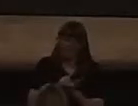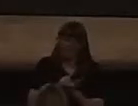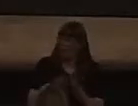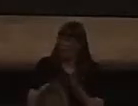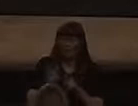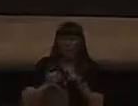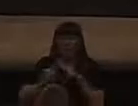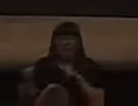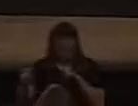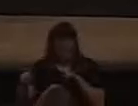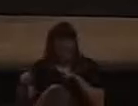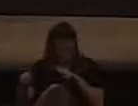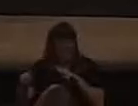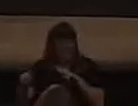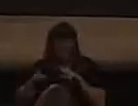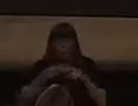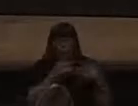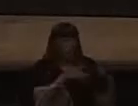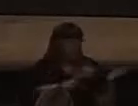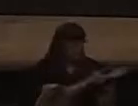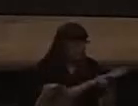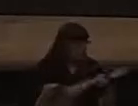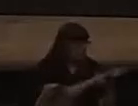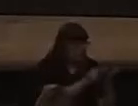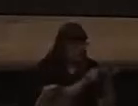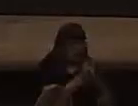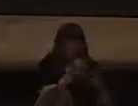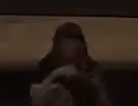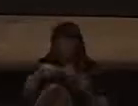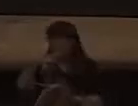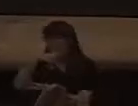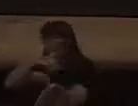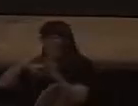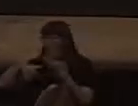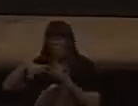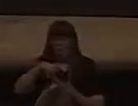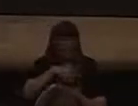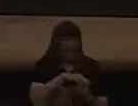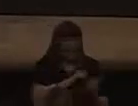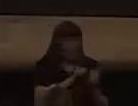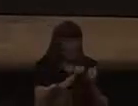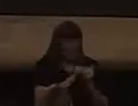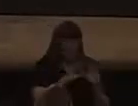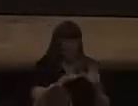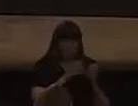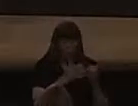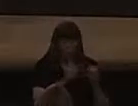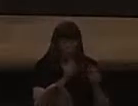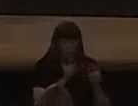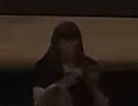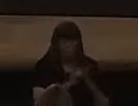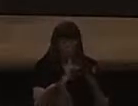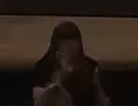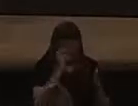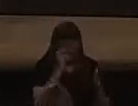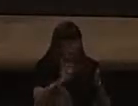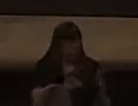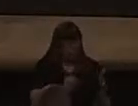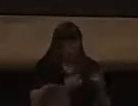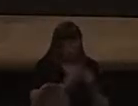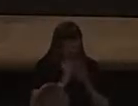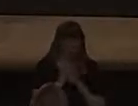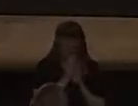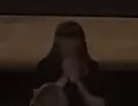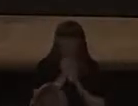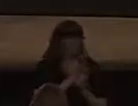an exit when he had finished exploring the garden. He was so turned around, and he was with a group of other people who were blind, and